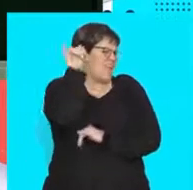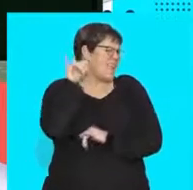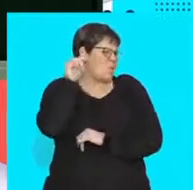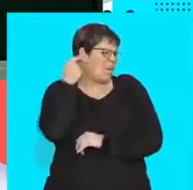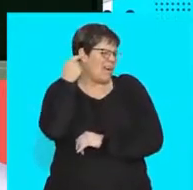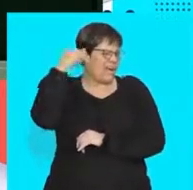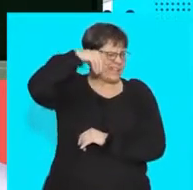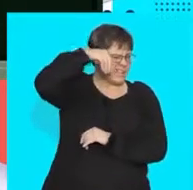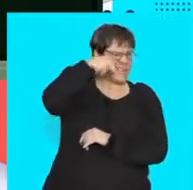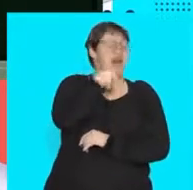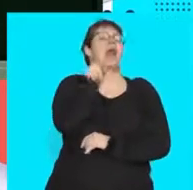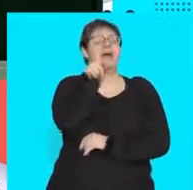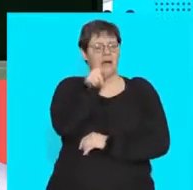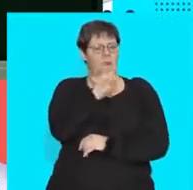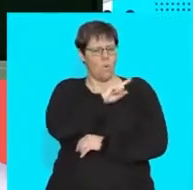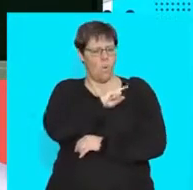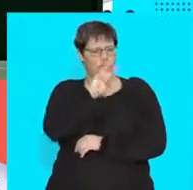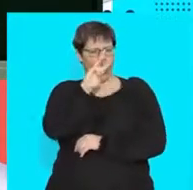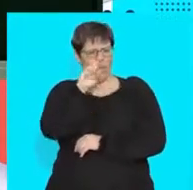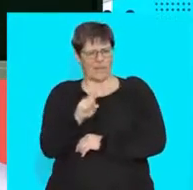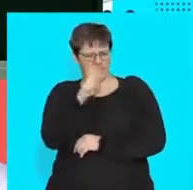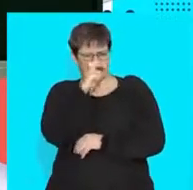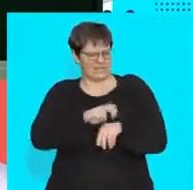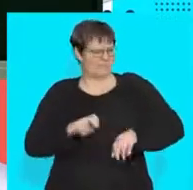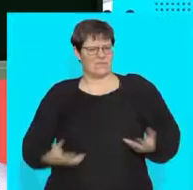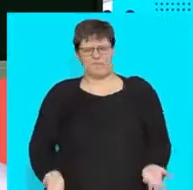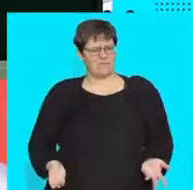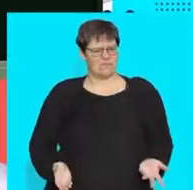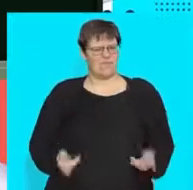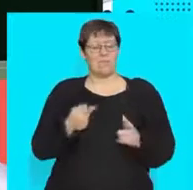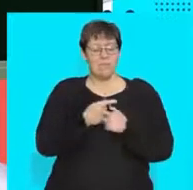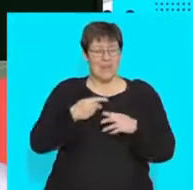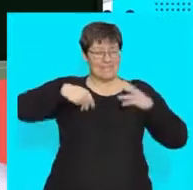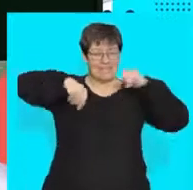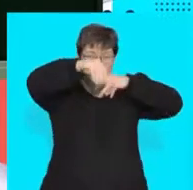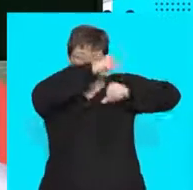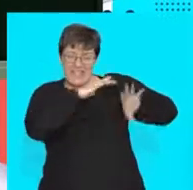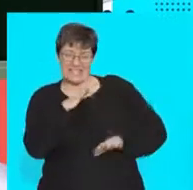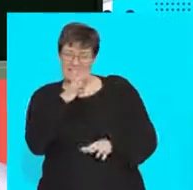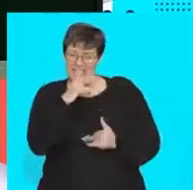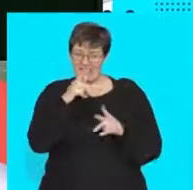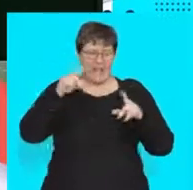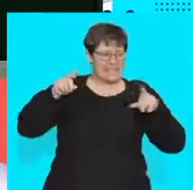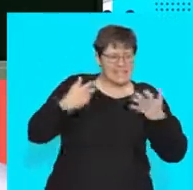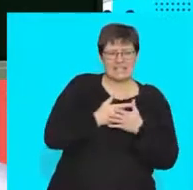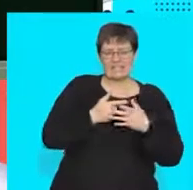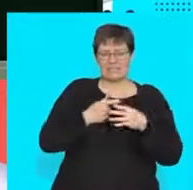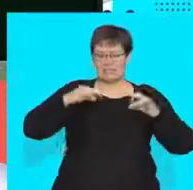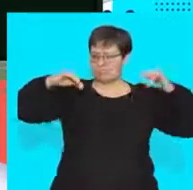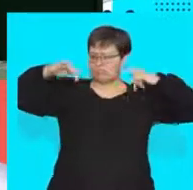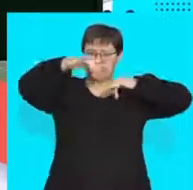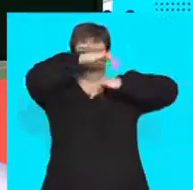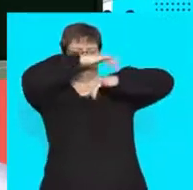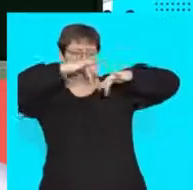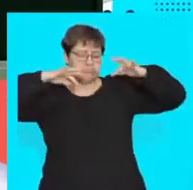canal. Now, just think, why do we need wax in our ears? There's a lot of dust particles and insects and pollen